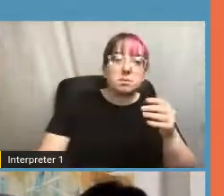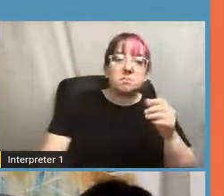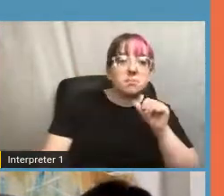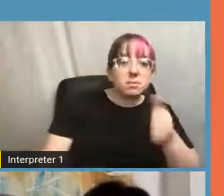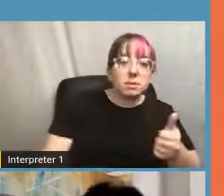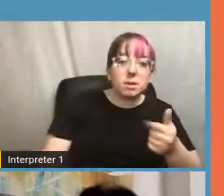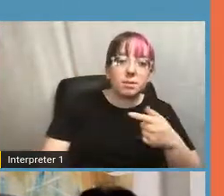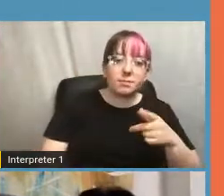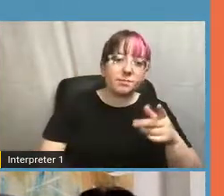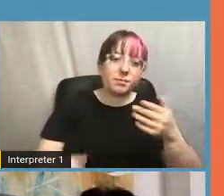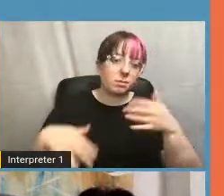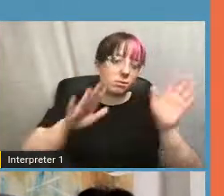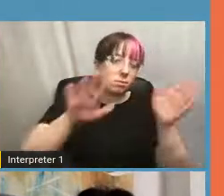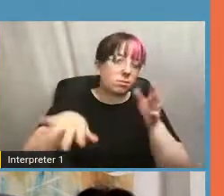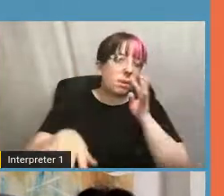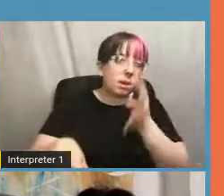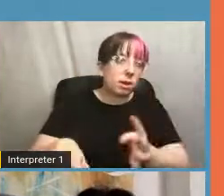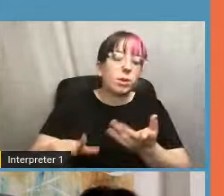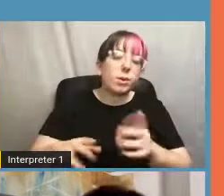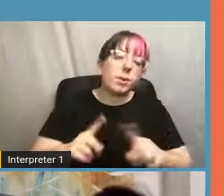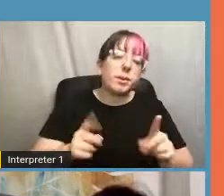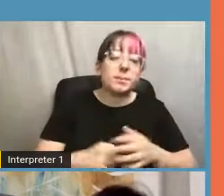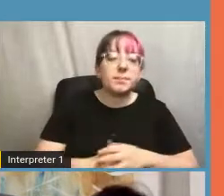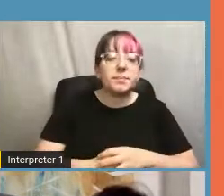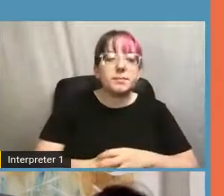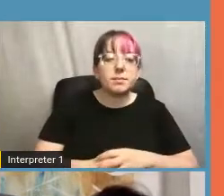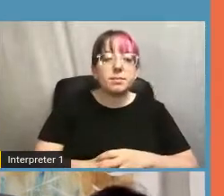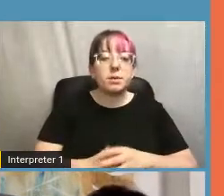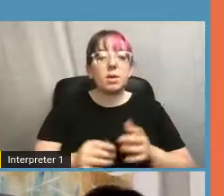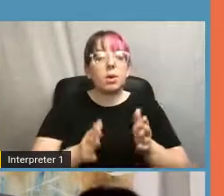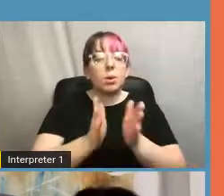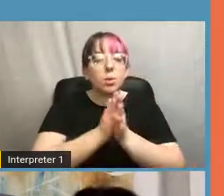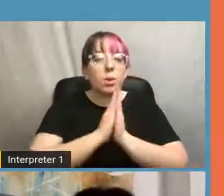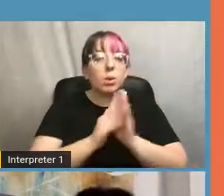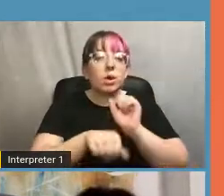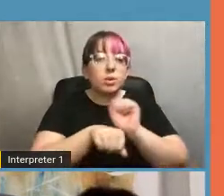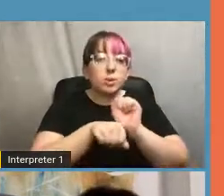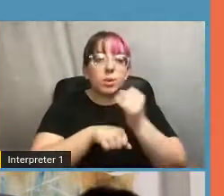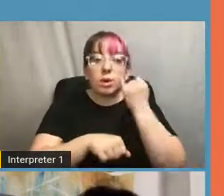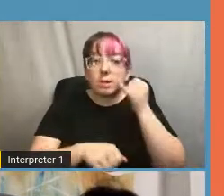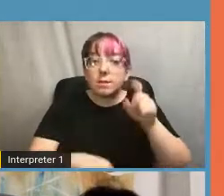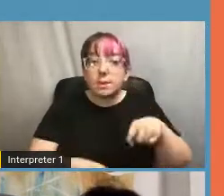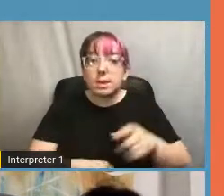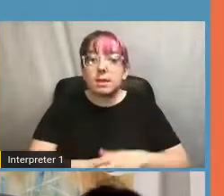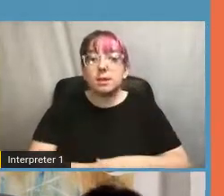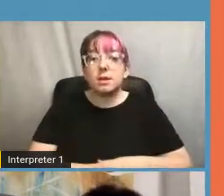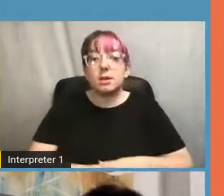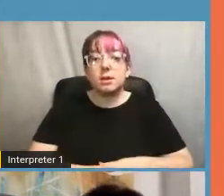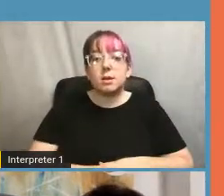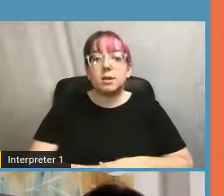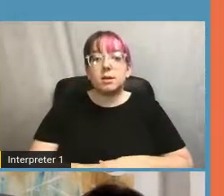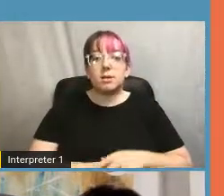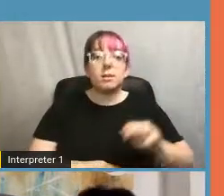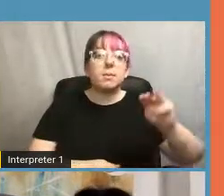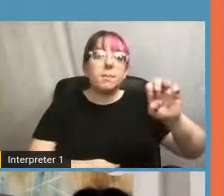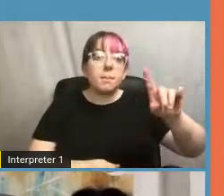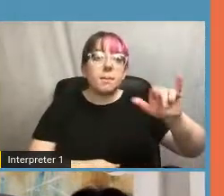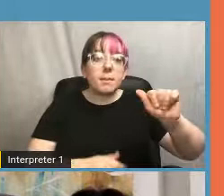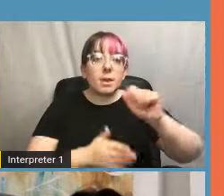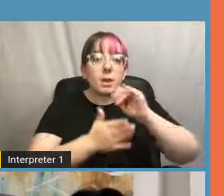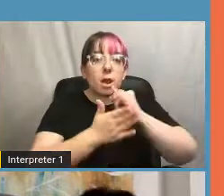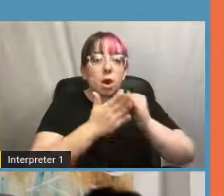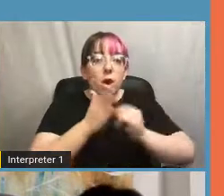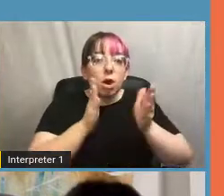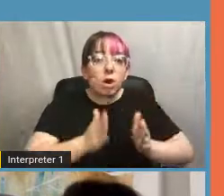this, obviously. Then we have request works if you need them, secure media rights. In some cases, media artists in particular